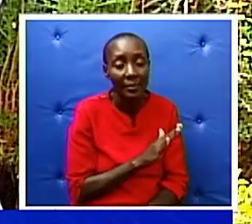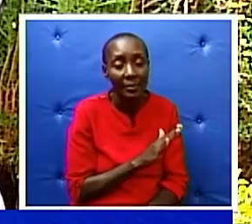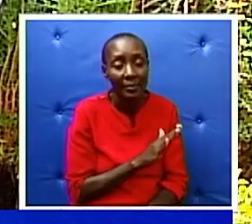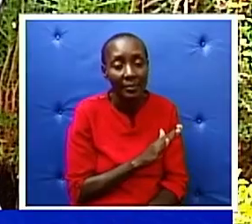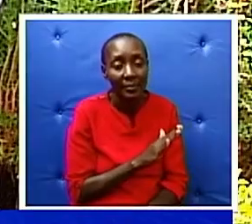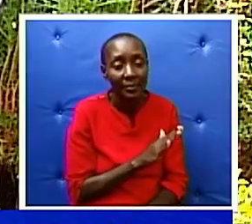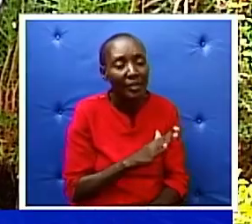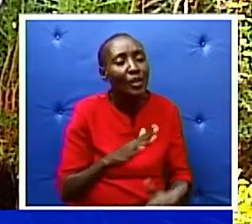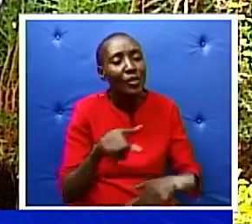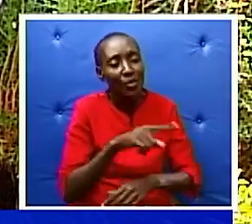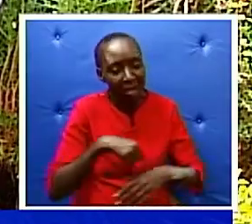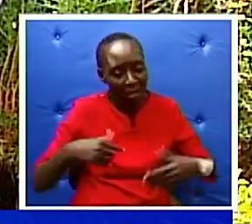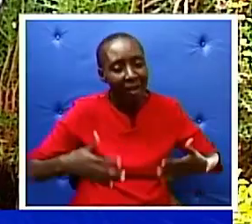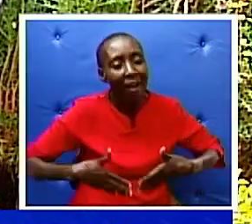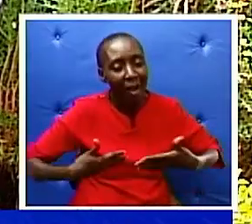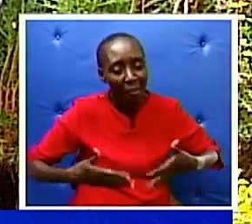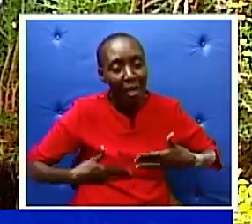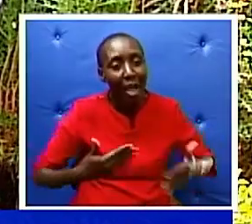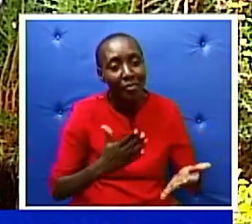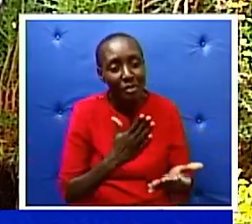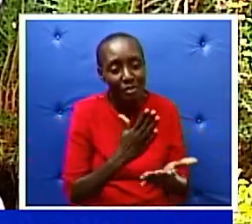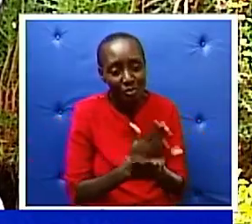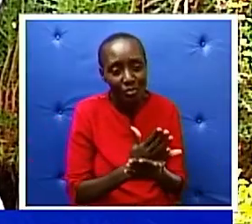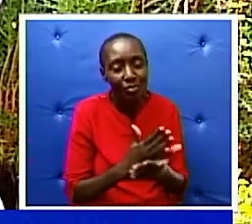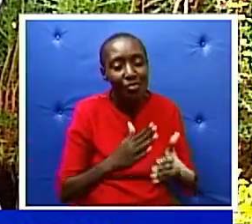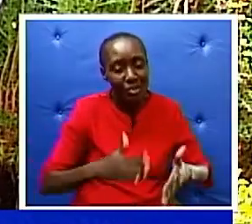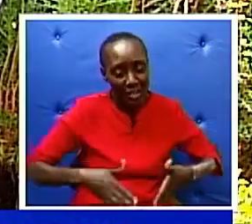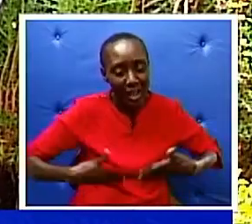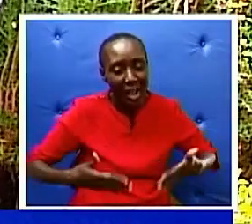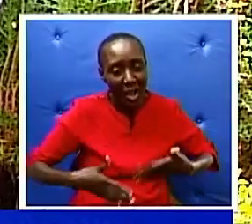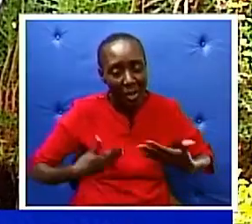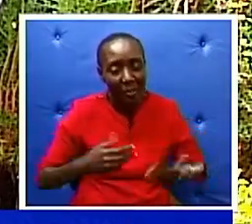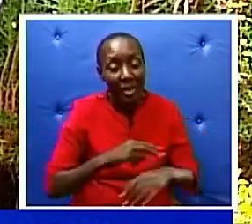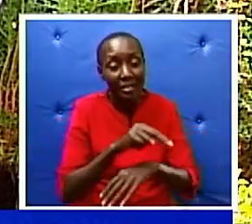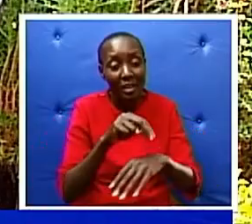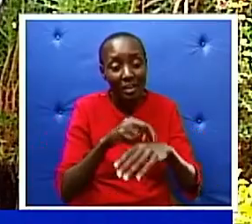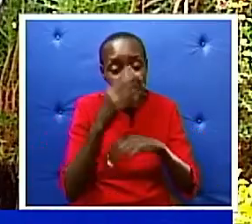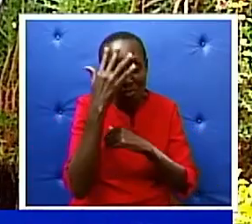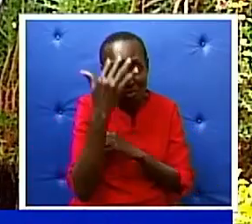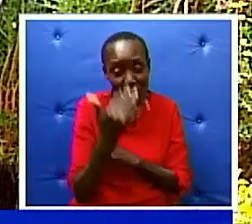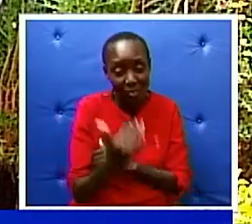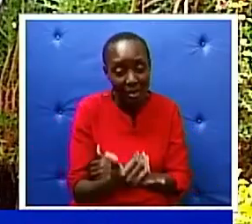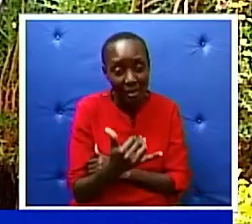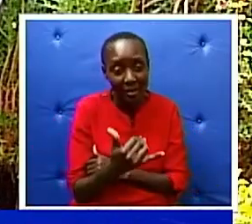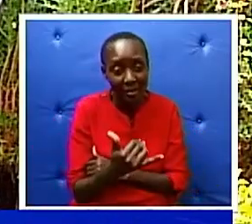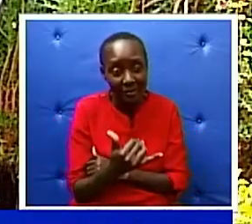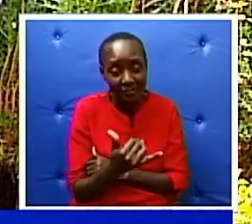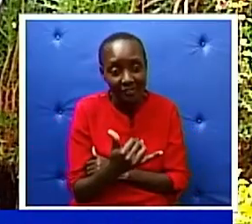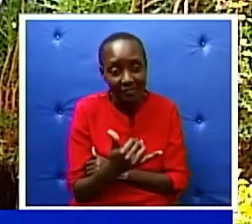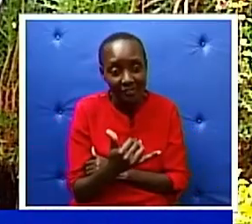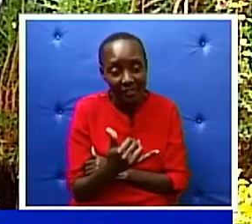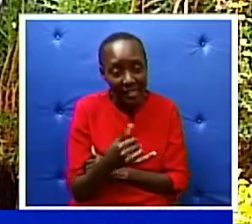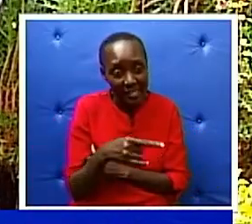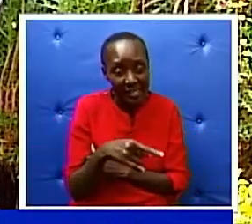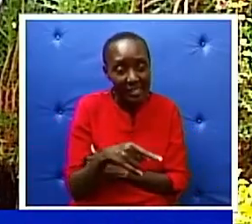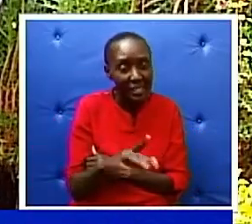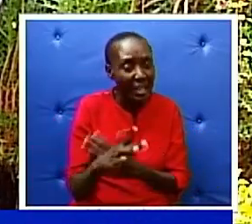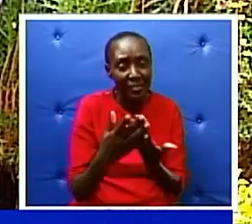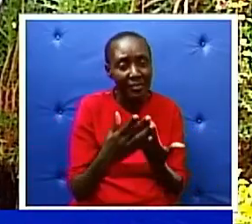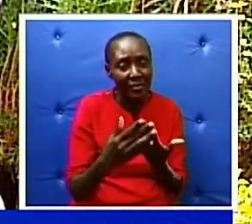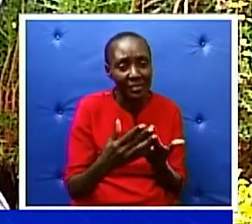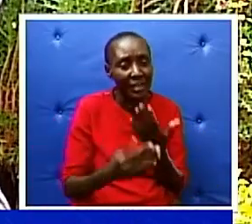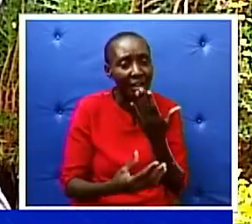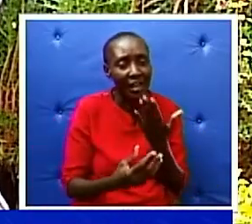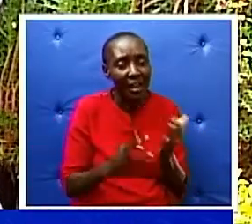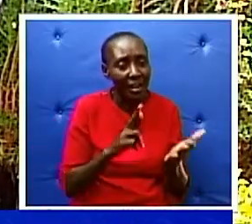we are happy. For one part, we are happy as a nation, because he's part of a strong leadership in Kenya,